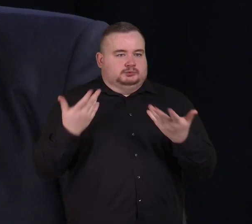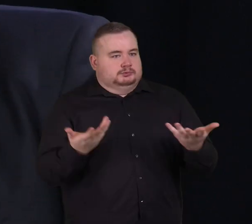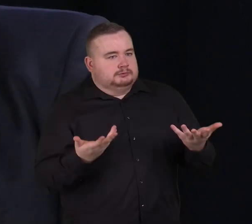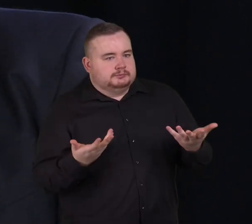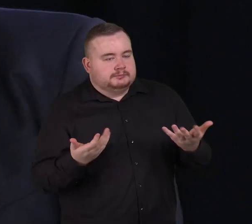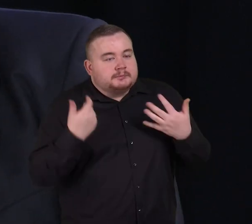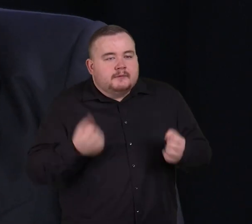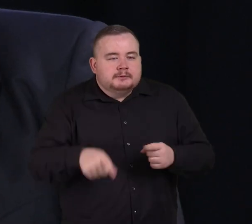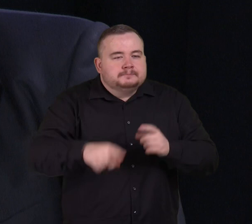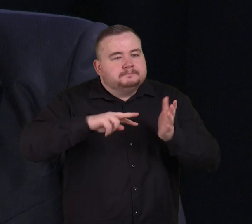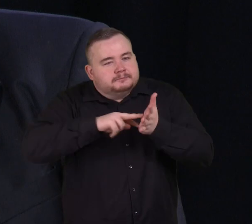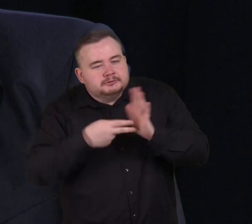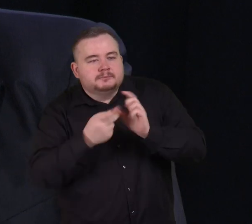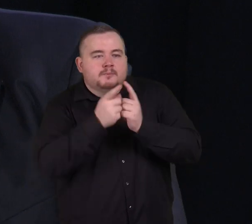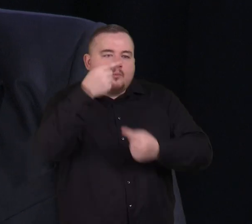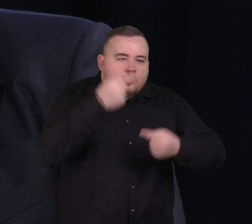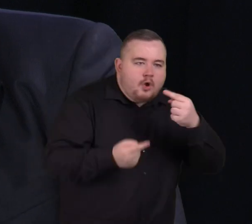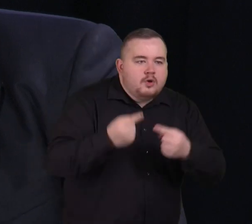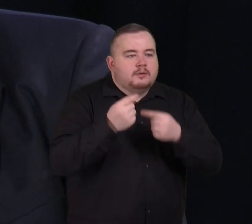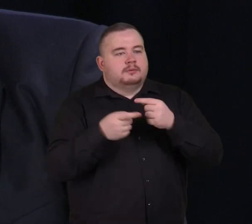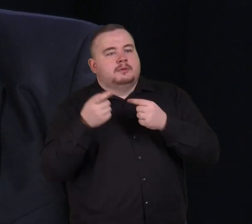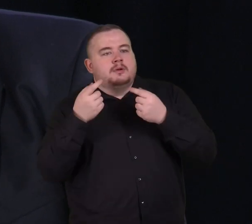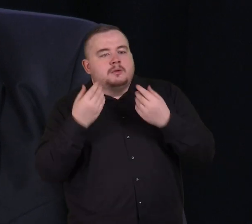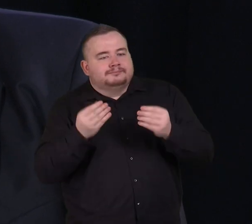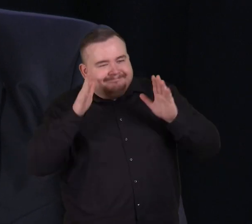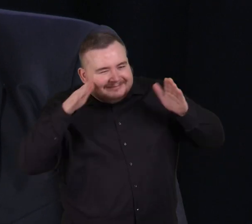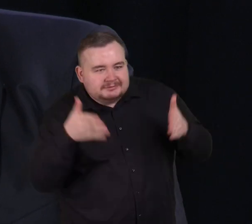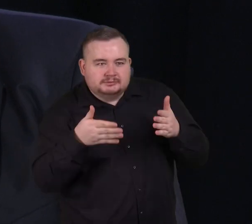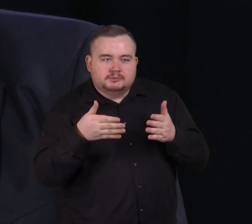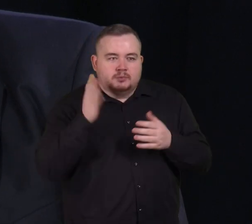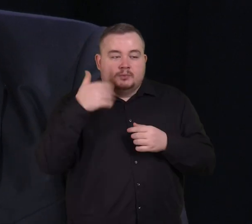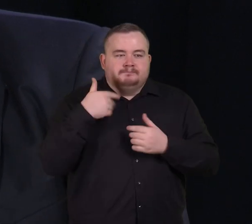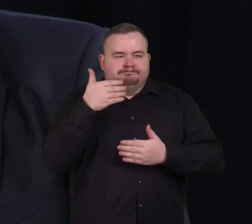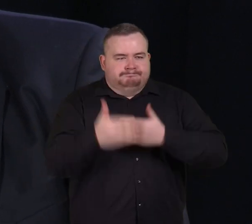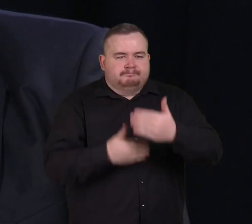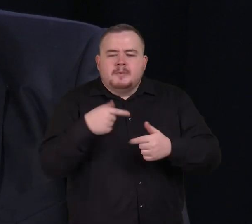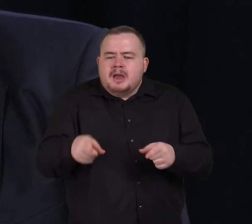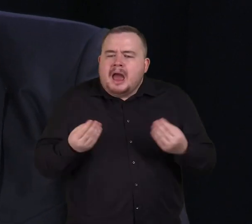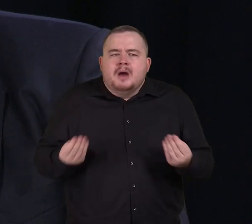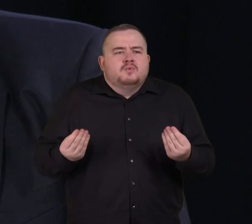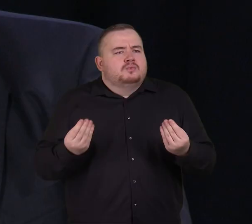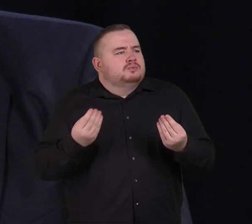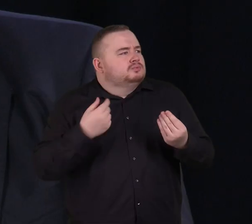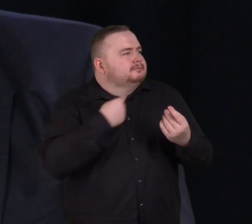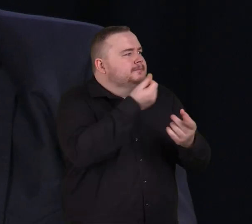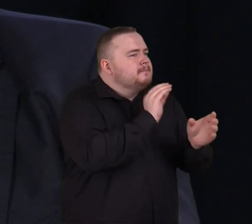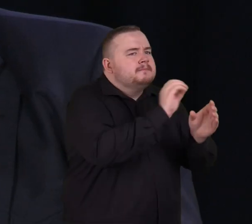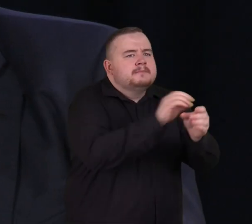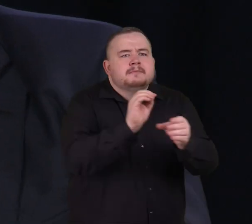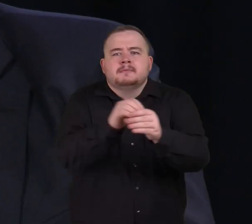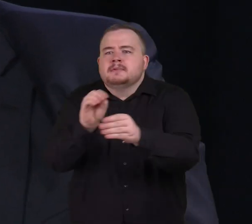So we are looking for transformative investments. Investments which really change the situation on the